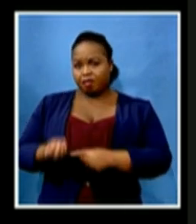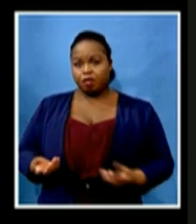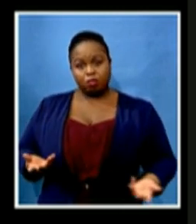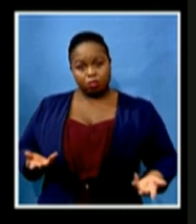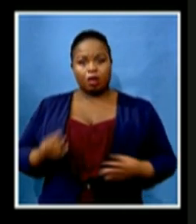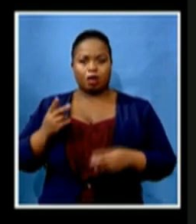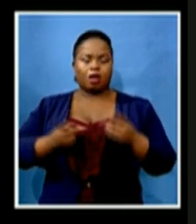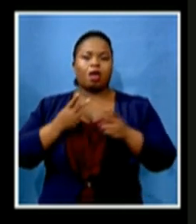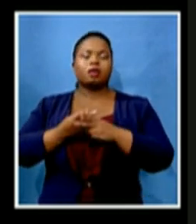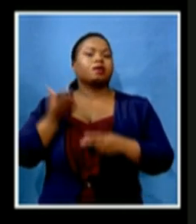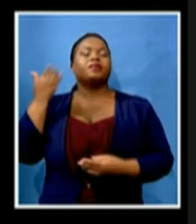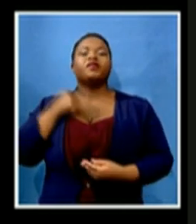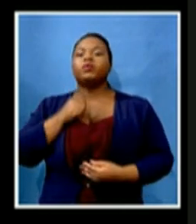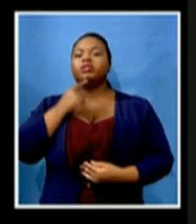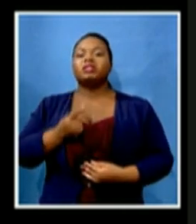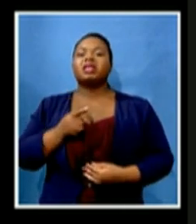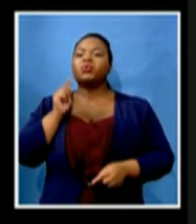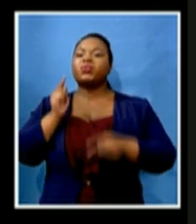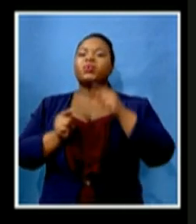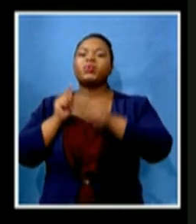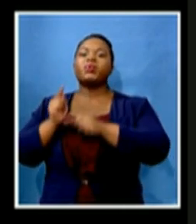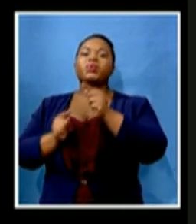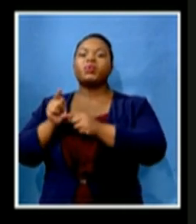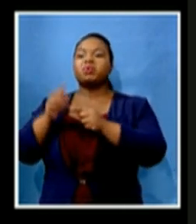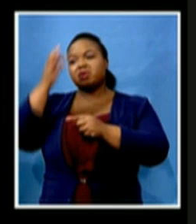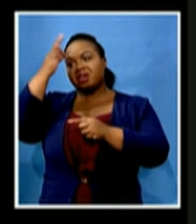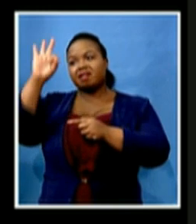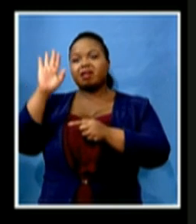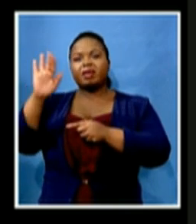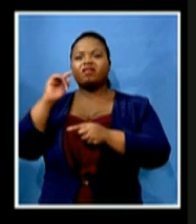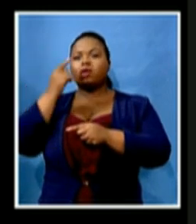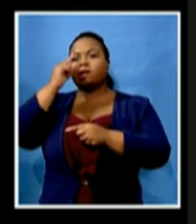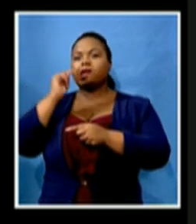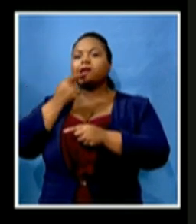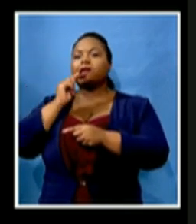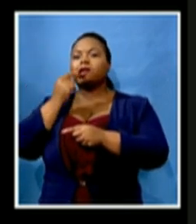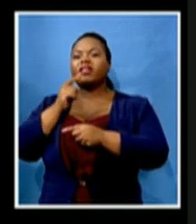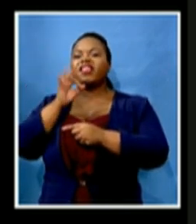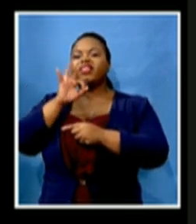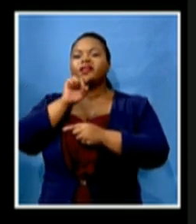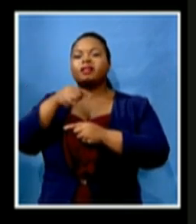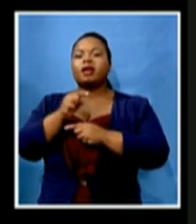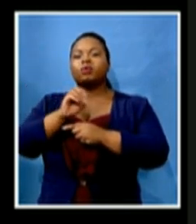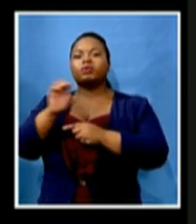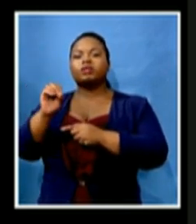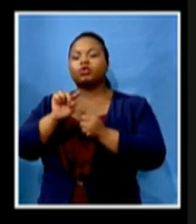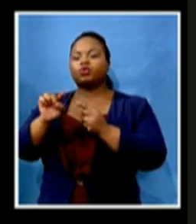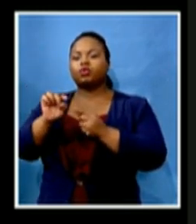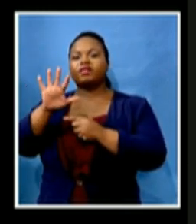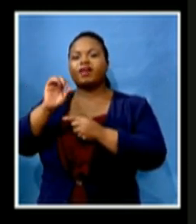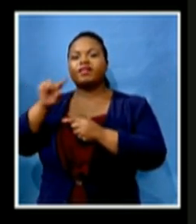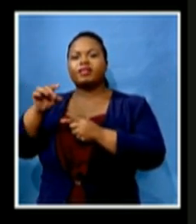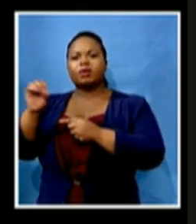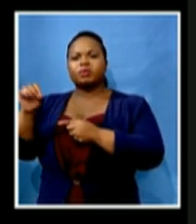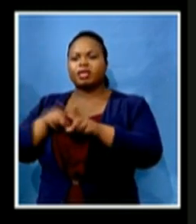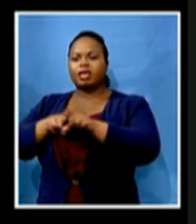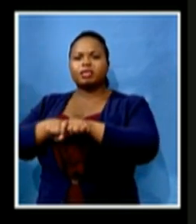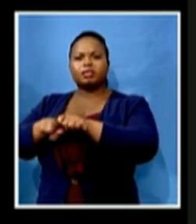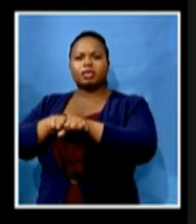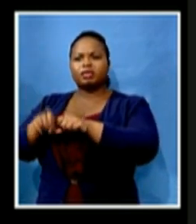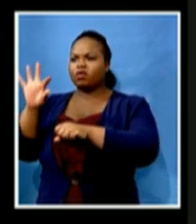column government for testing 3,000 to 5,000 tests per day, saying that it needs to be closer to